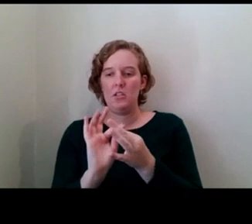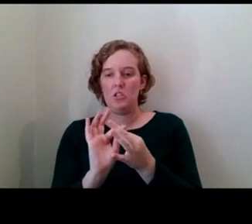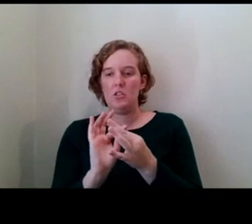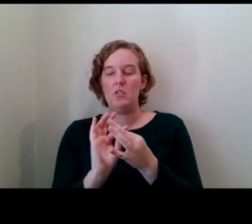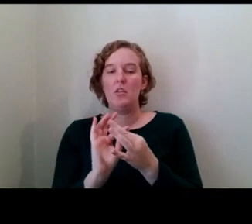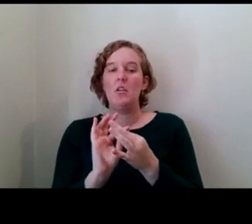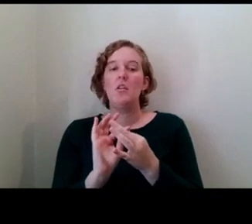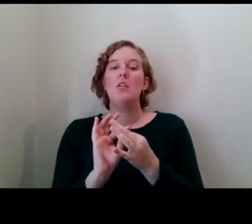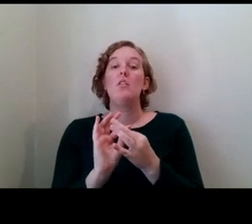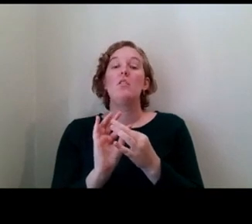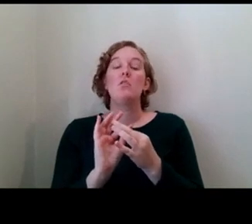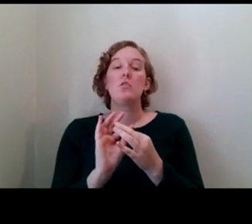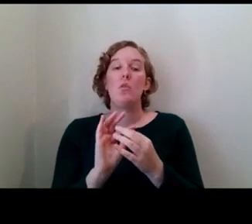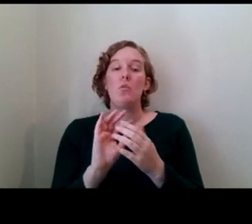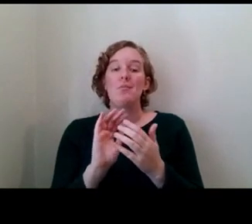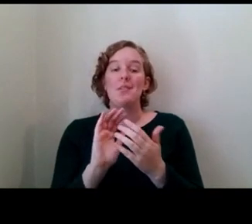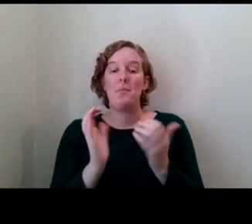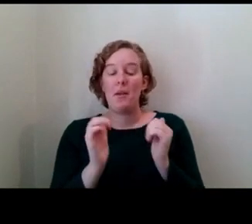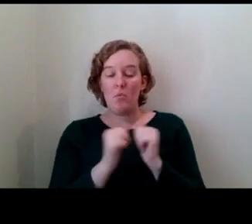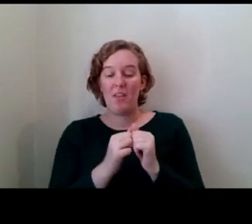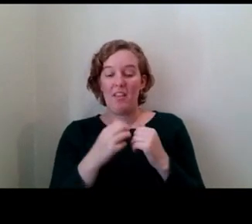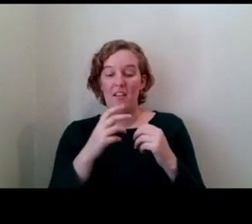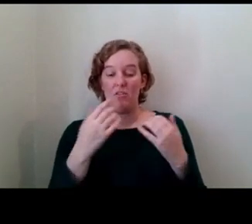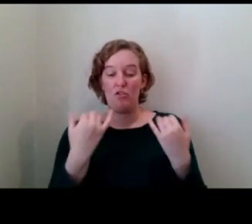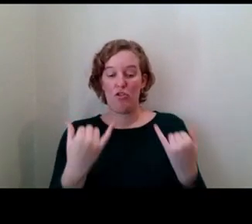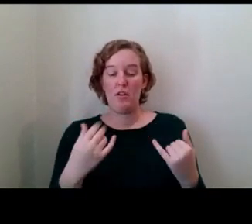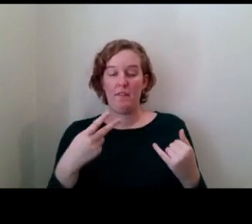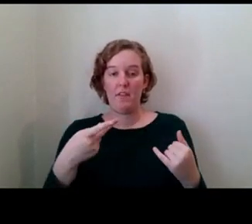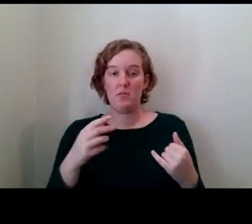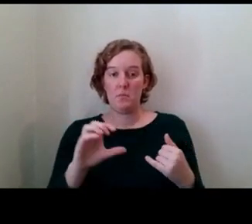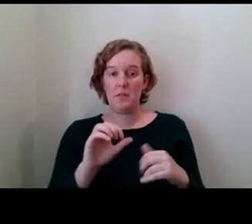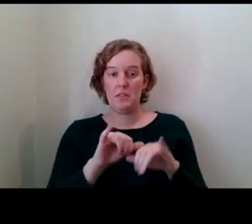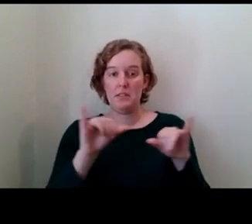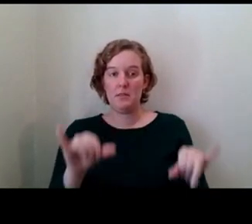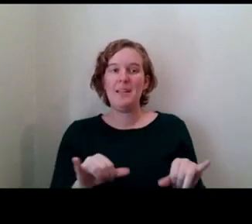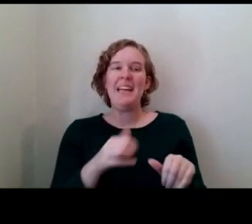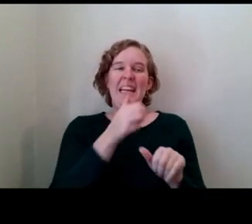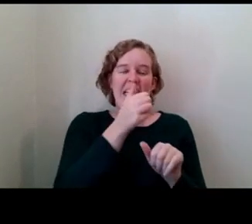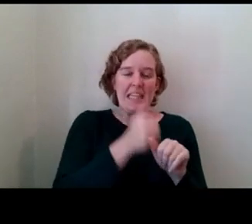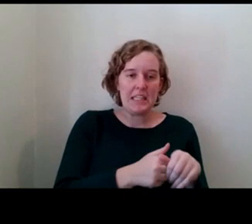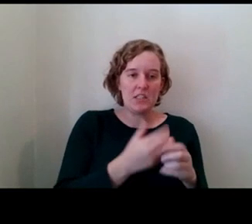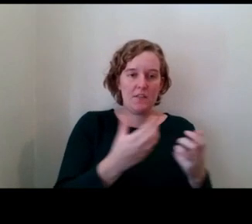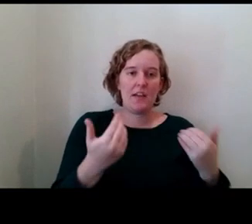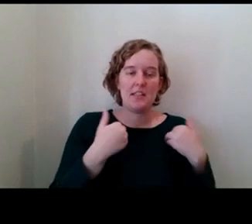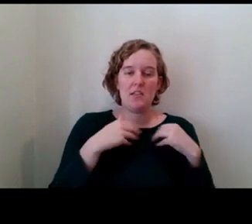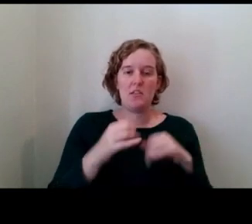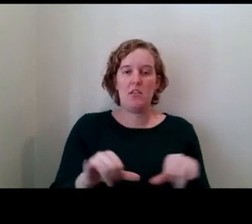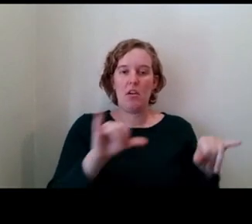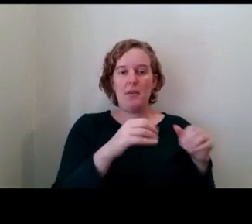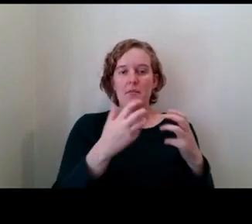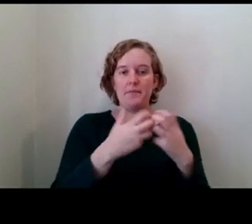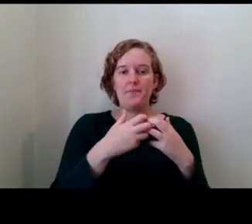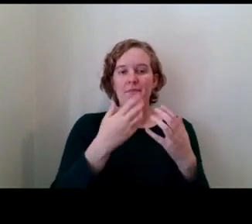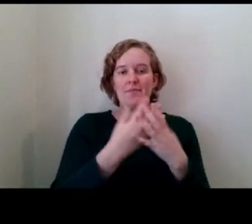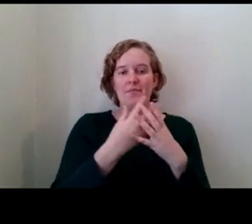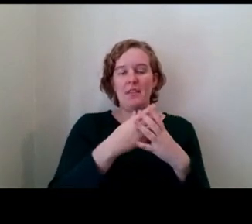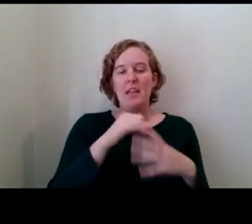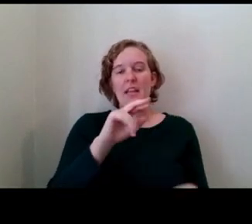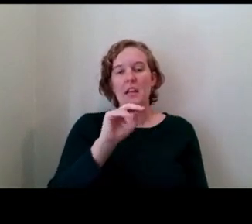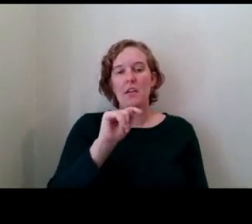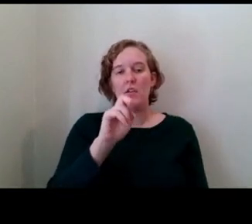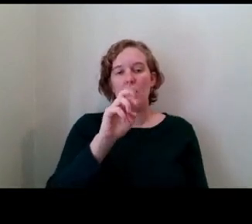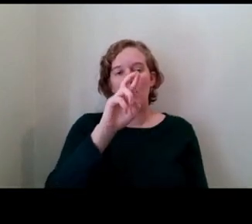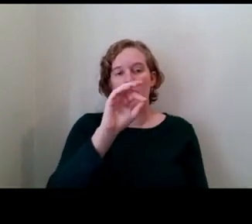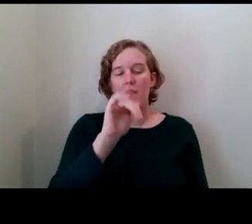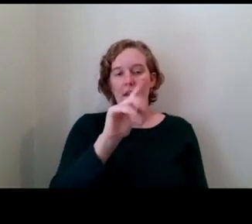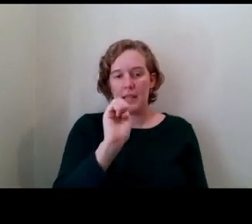existing physical computing systems, each device presents a common interface electronically, so interoperability is